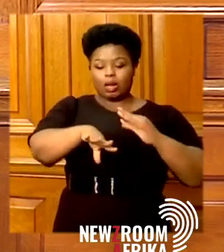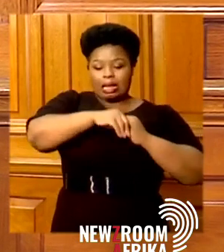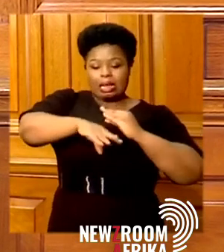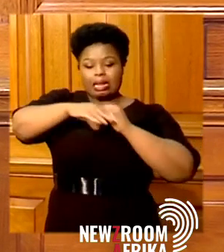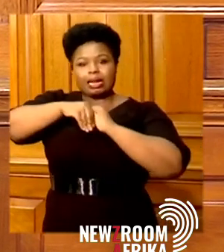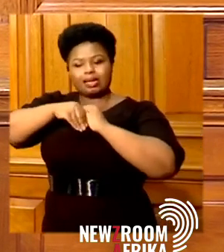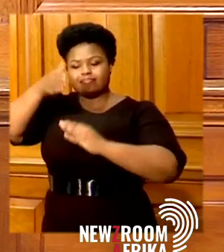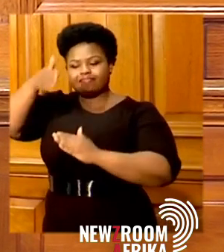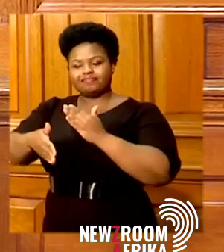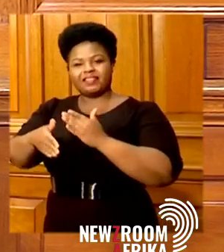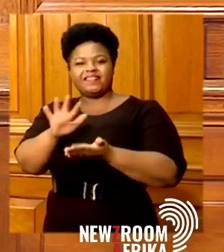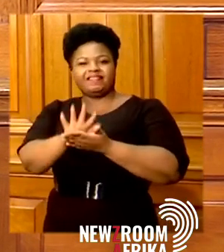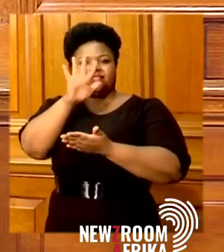2021